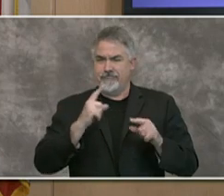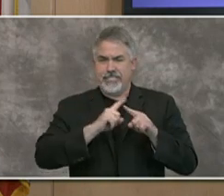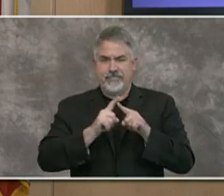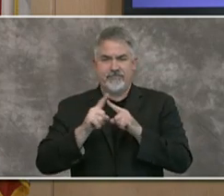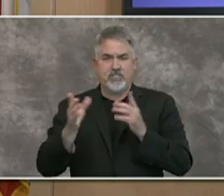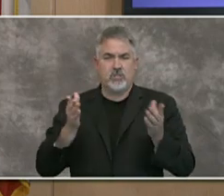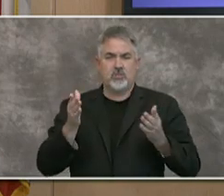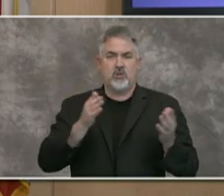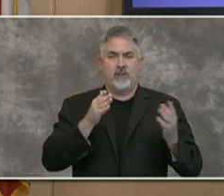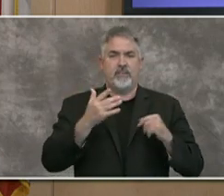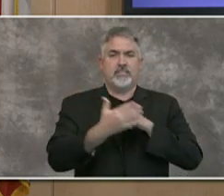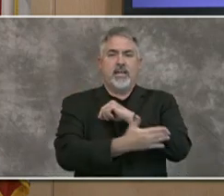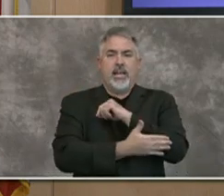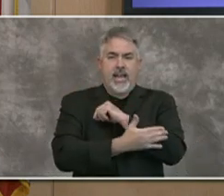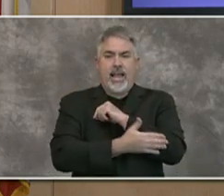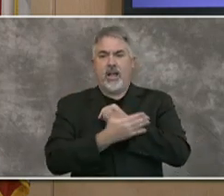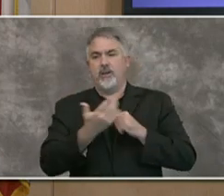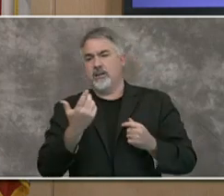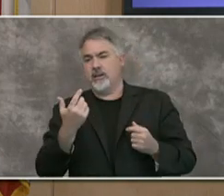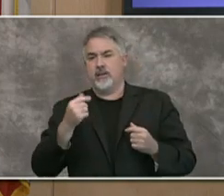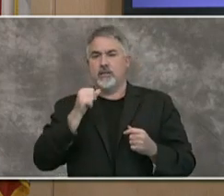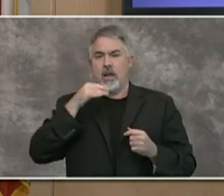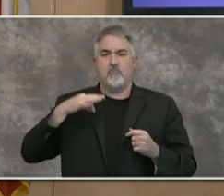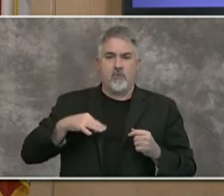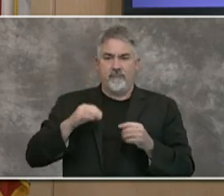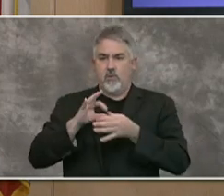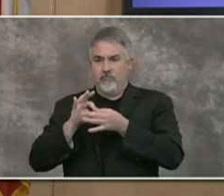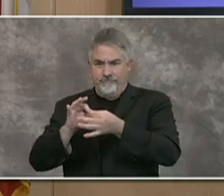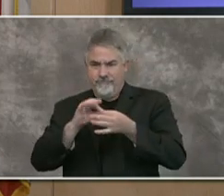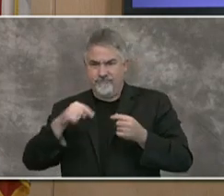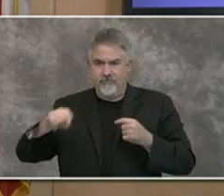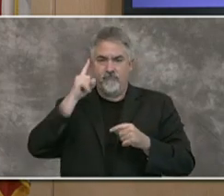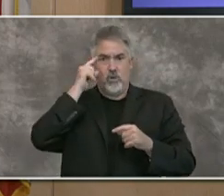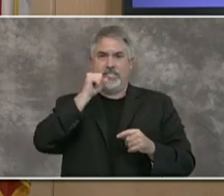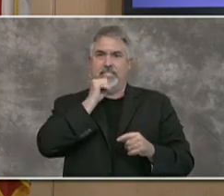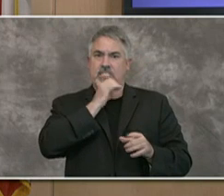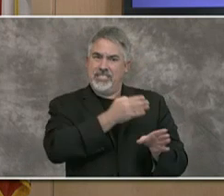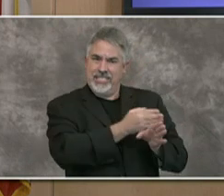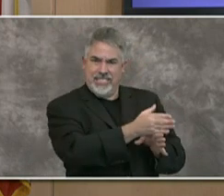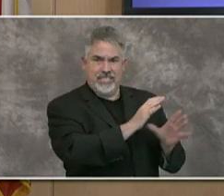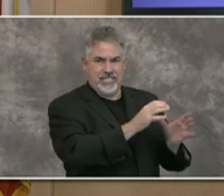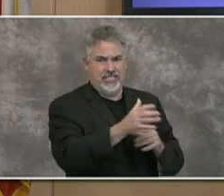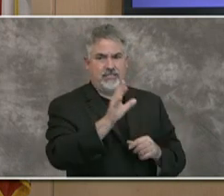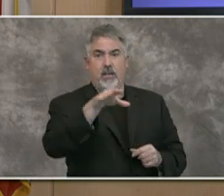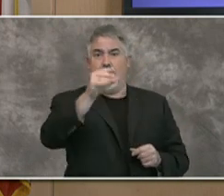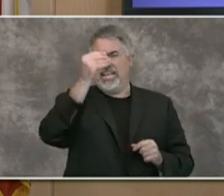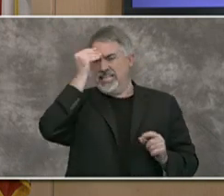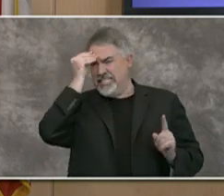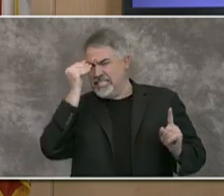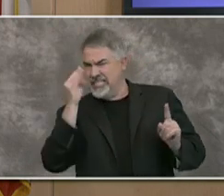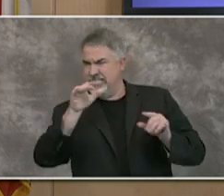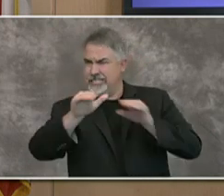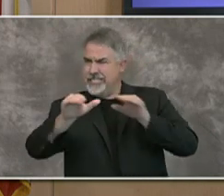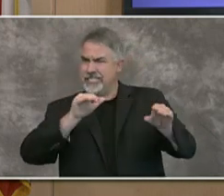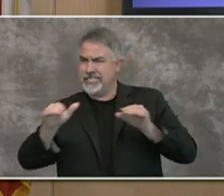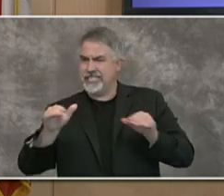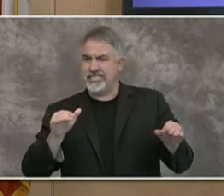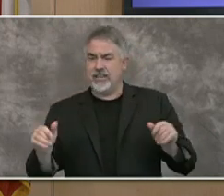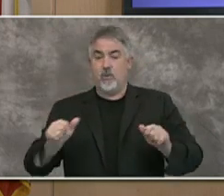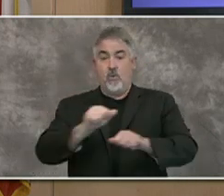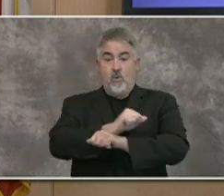incredible nonprofit partners for seniors, we want to take this moment to ask every San Diegan to reach out to a senior citizen in their